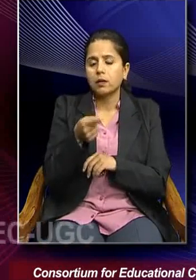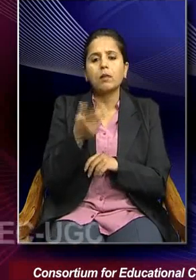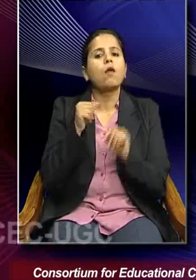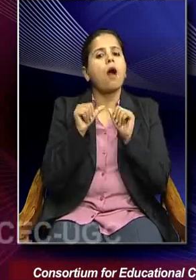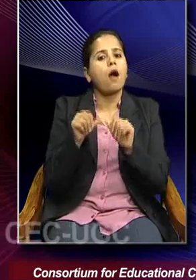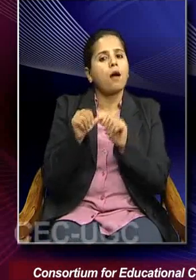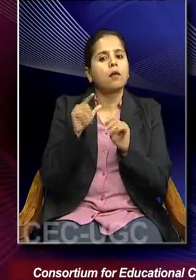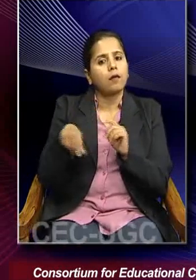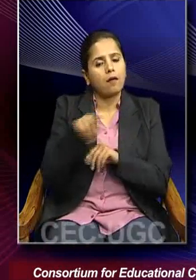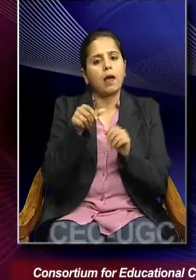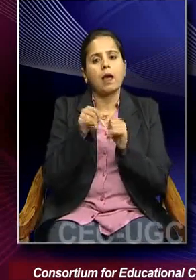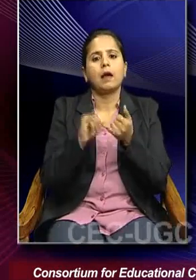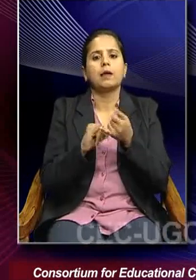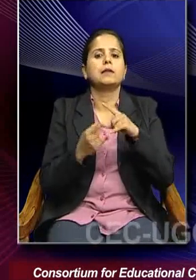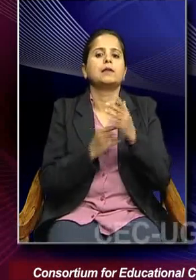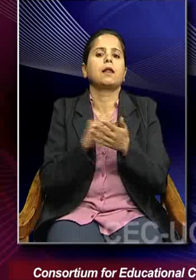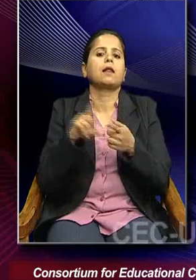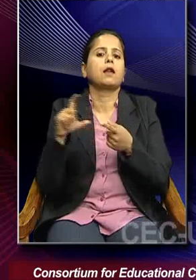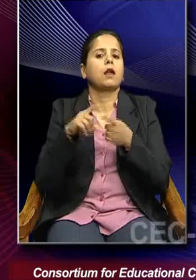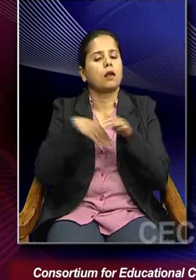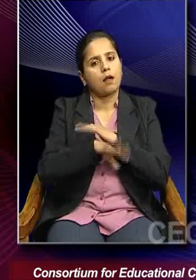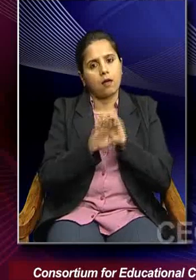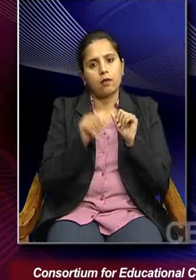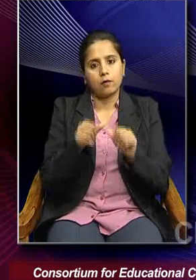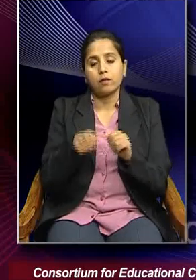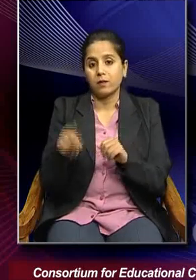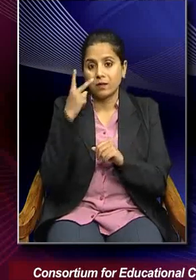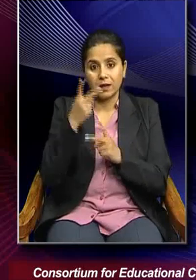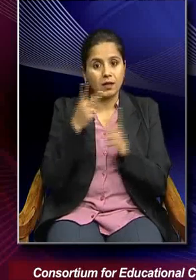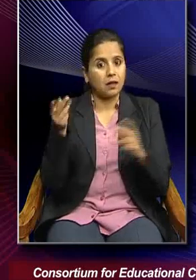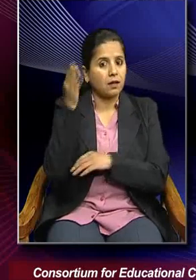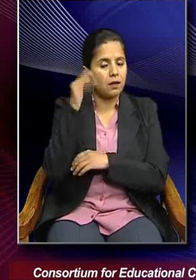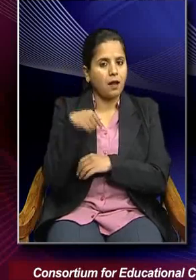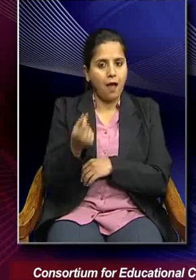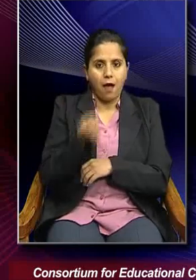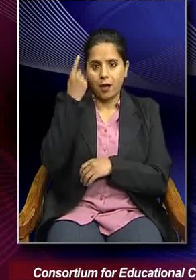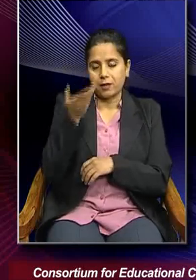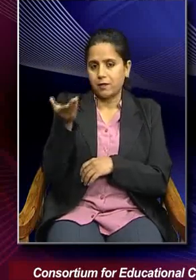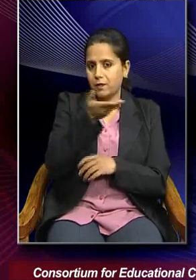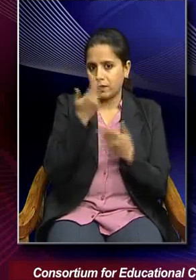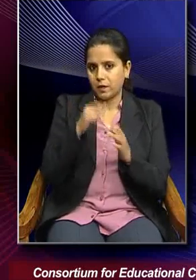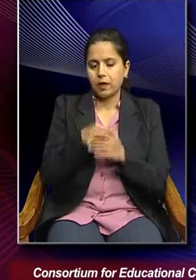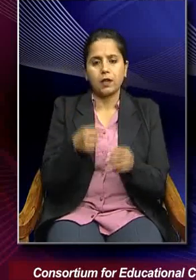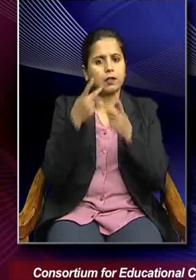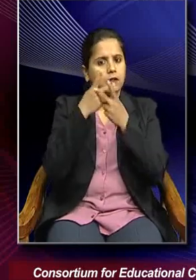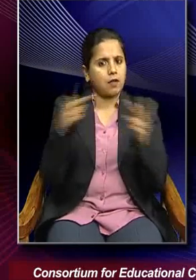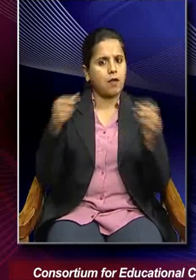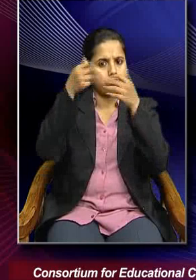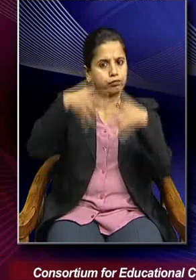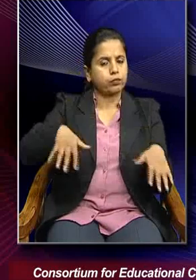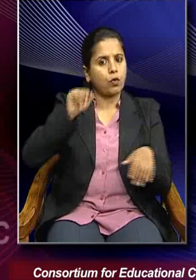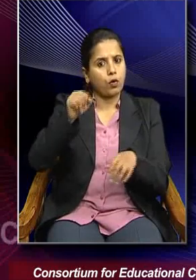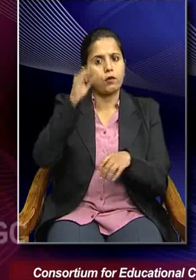in aesthetics. So, with this understanding of different branches